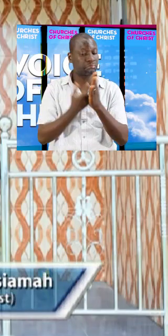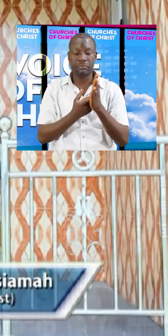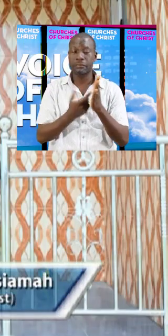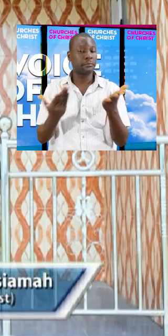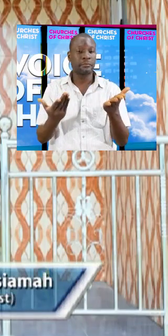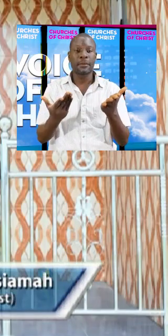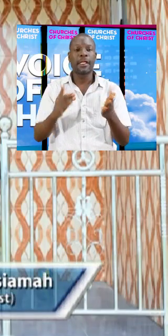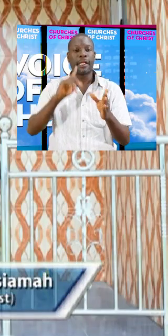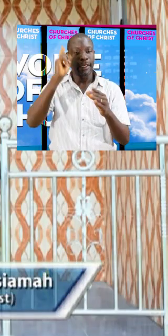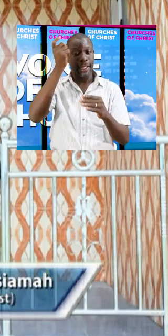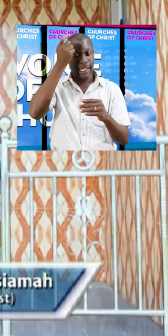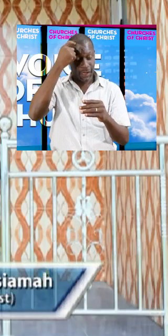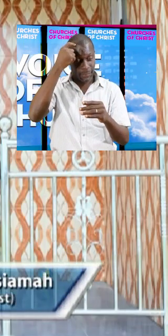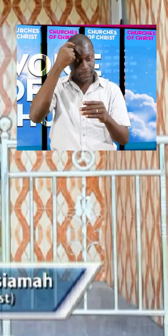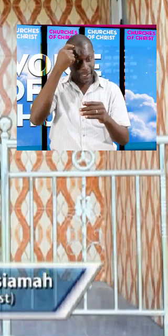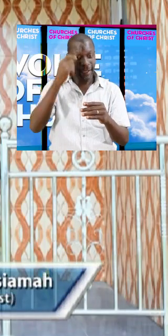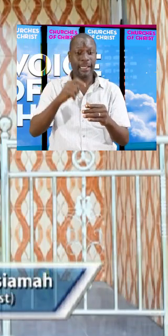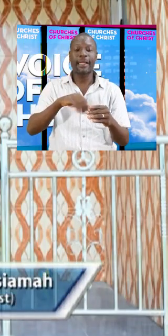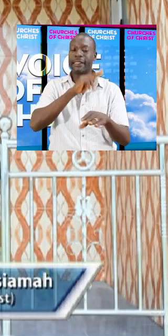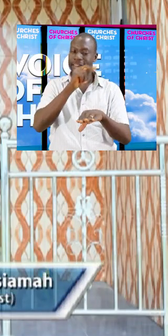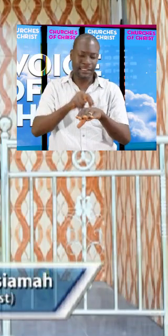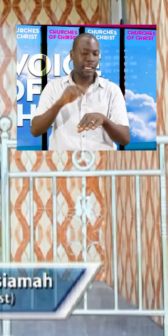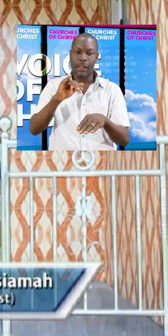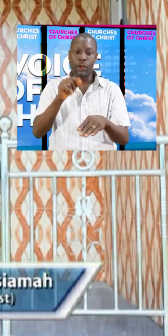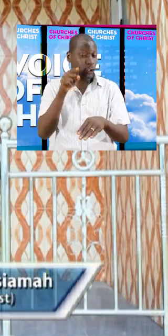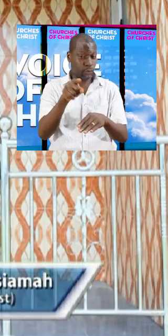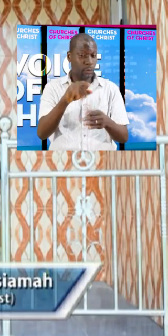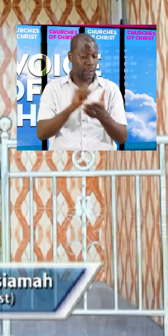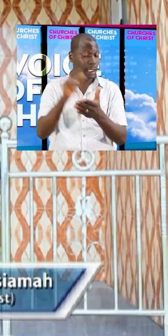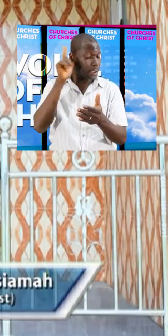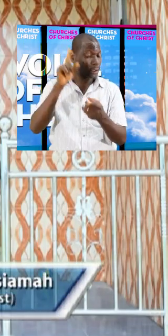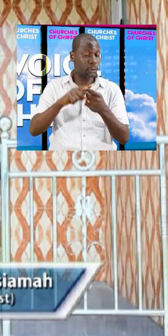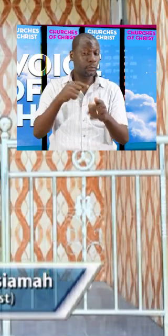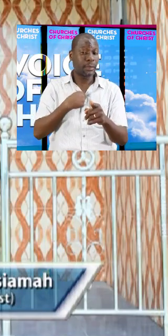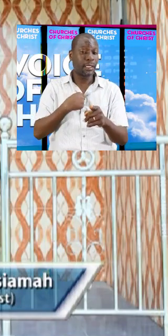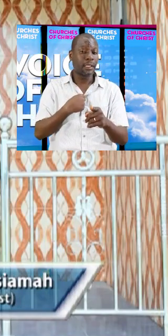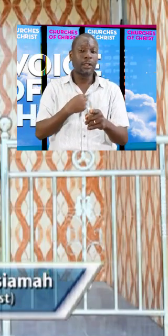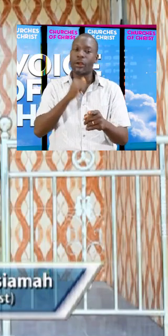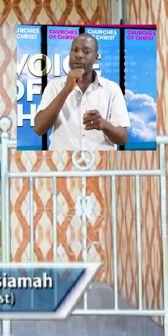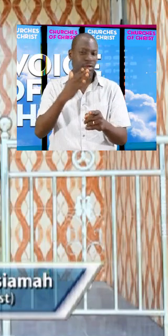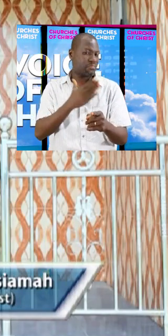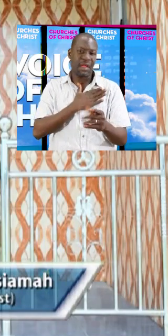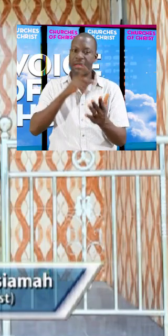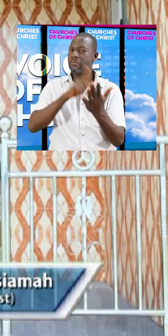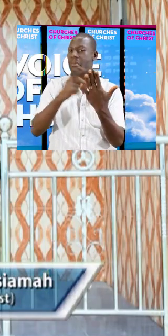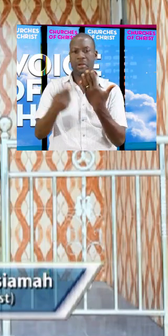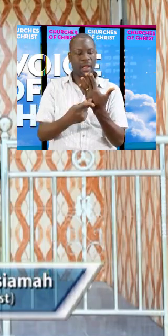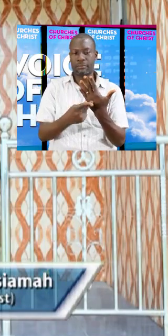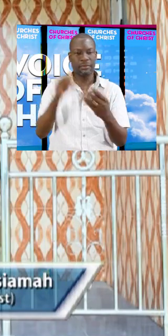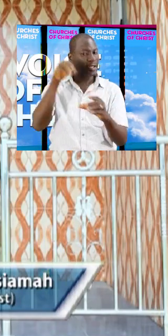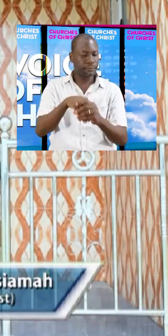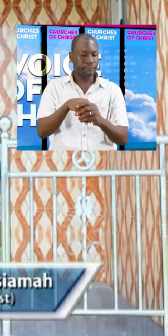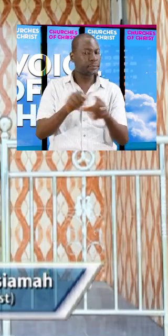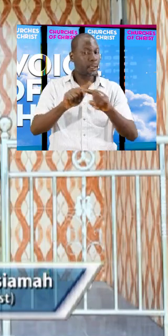A bay any mu and some among your samono. Wa wata tie me jume dieno. En ka ma dia me yo eho.